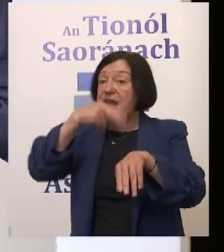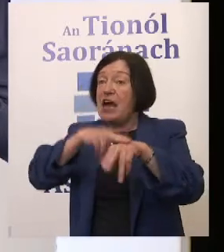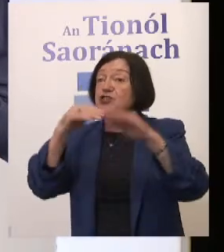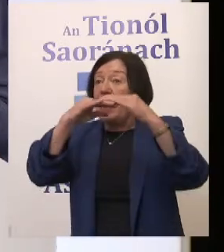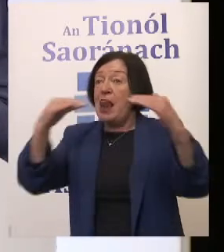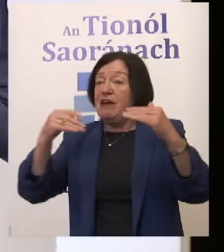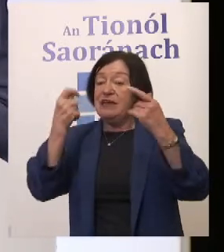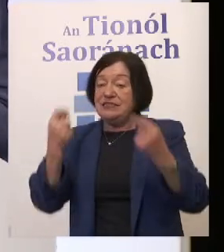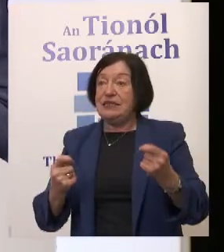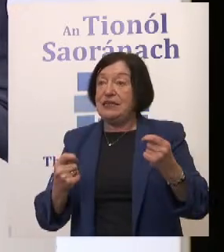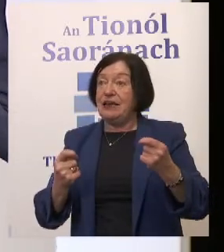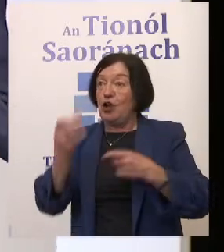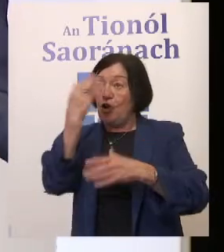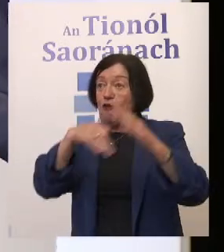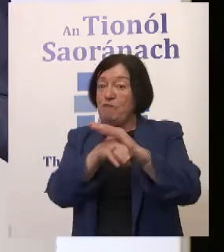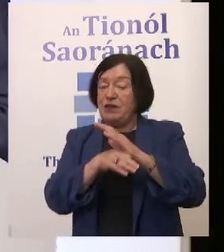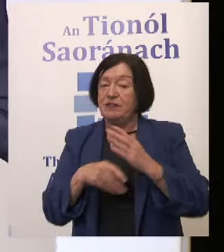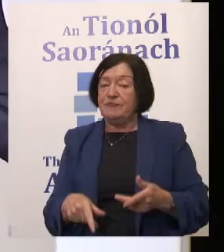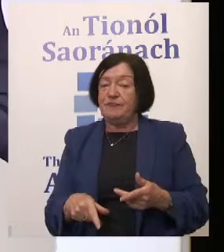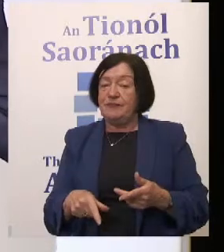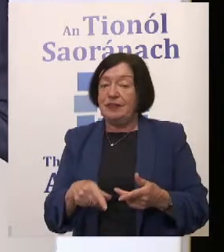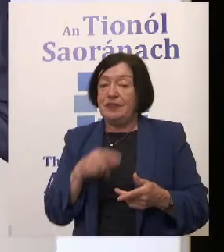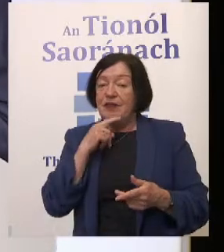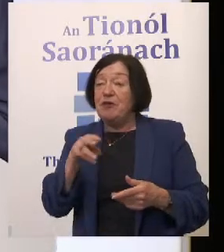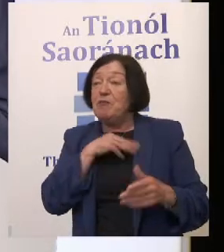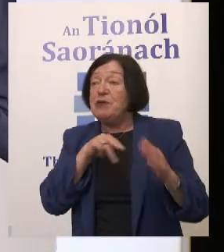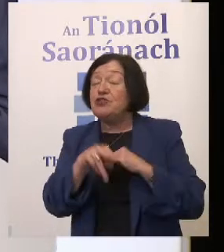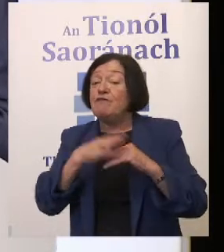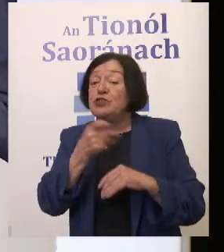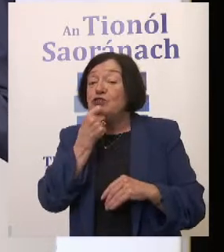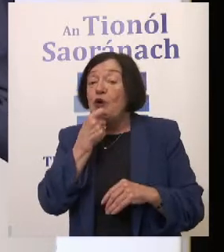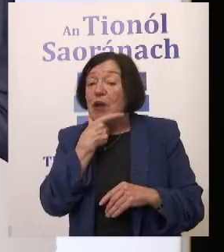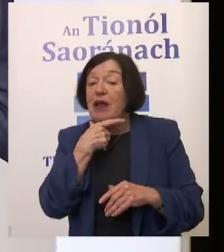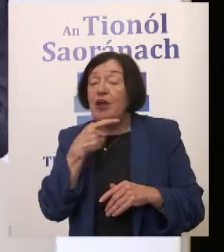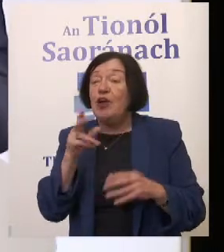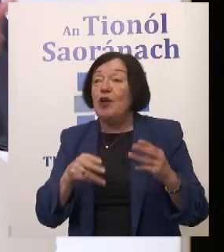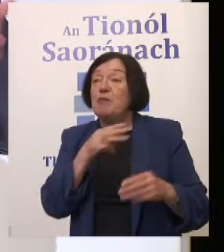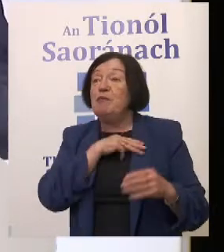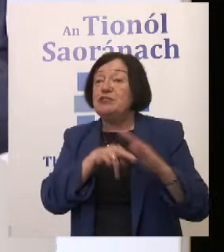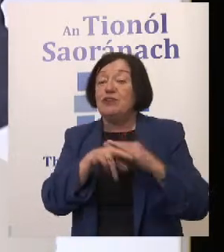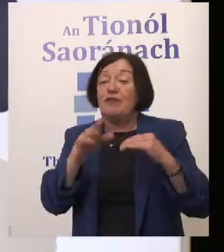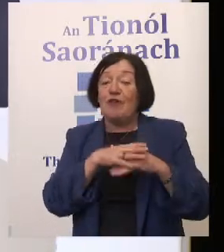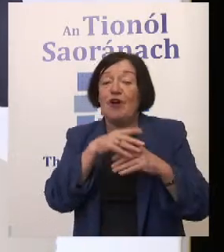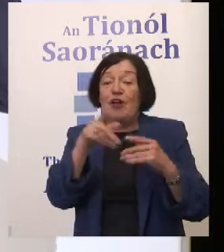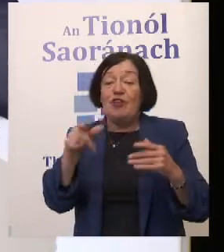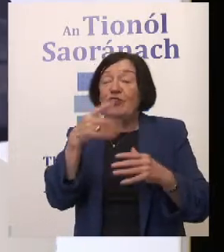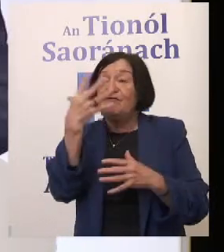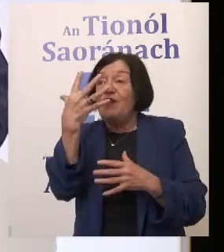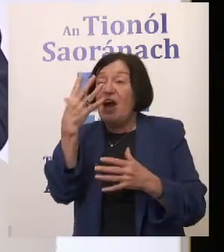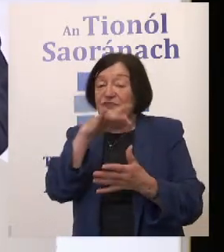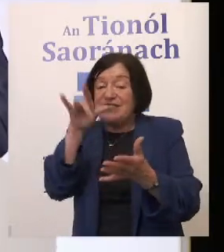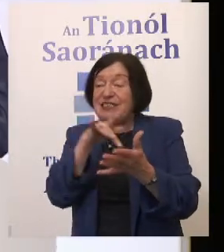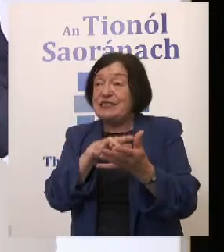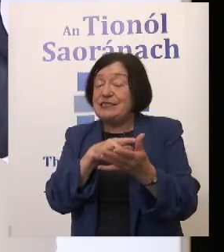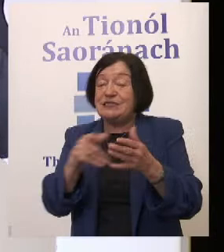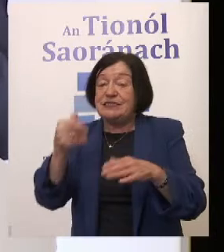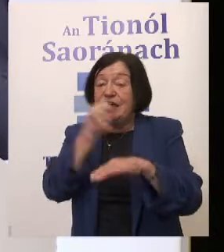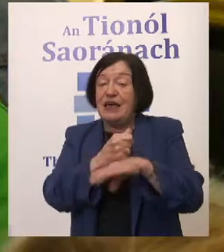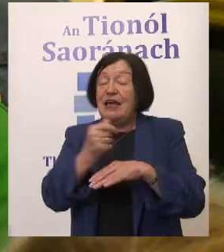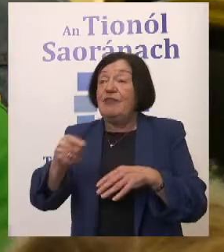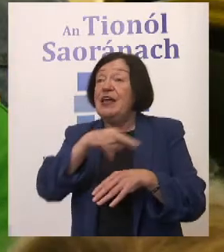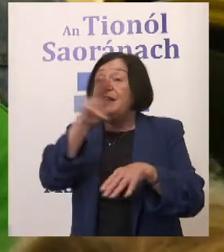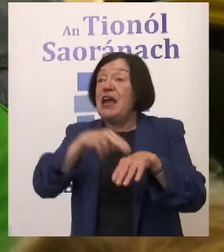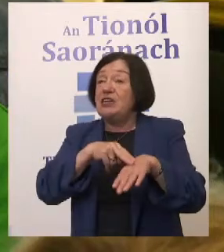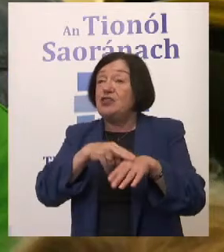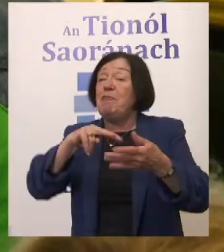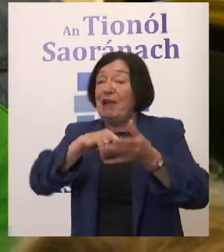sitting at the Cabinet. Could there be a Minister for Dublin? Could there be a Minister for Urban Affairs? There are 5 cities set out in the national planning